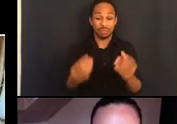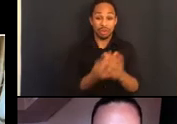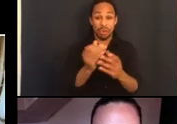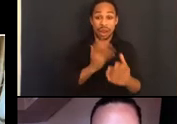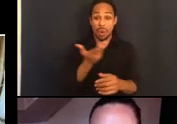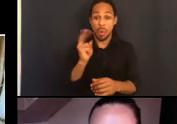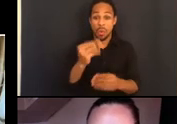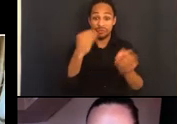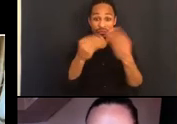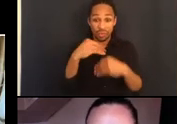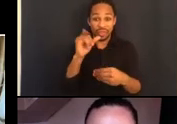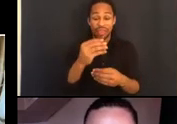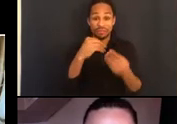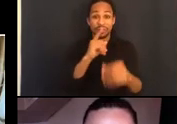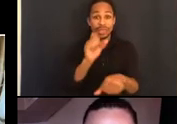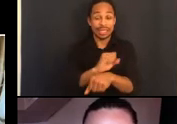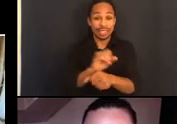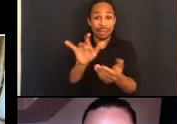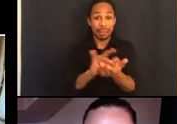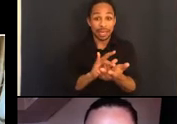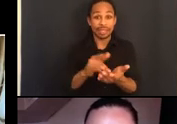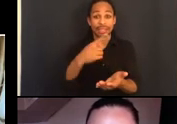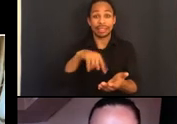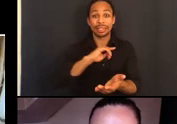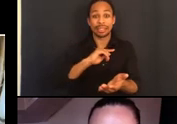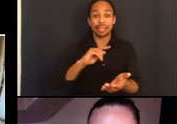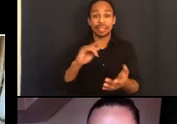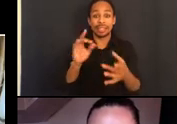food, that food is medicine. In our language, we say,